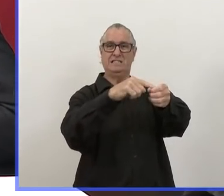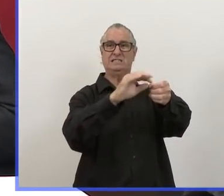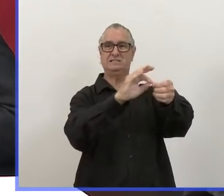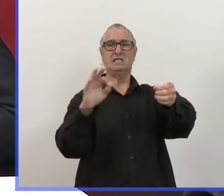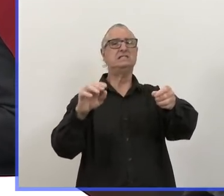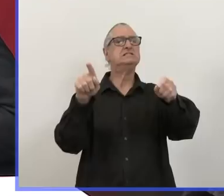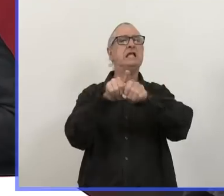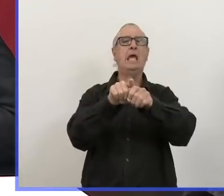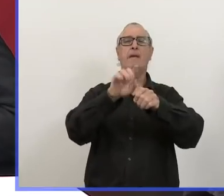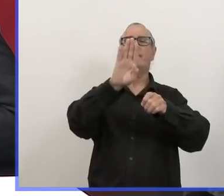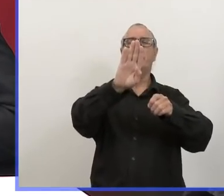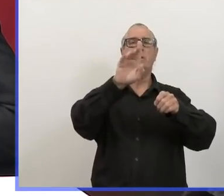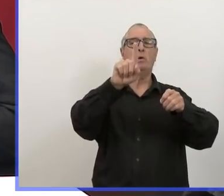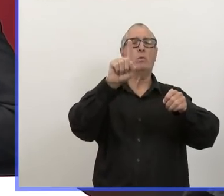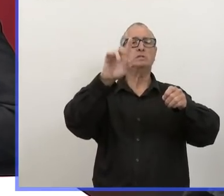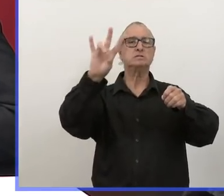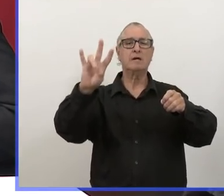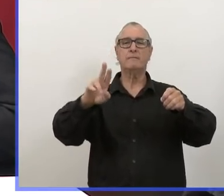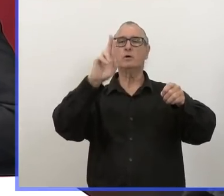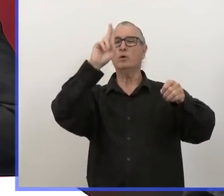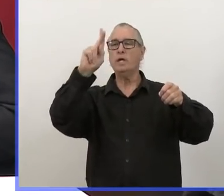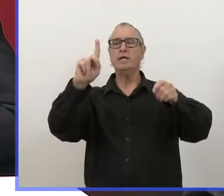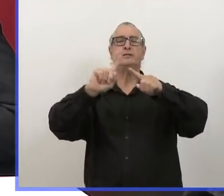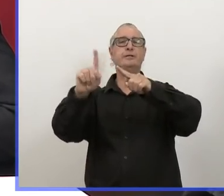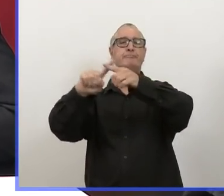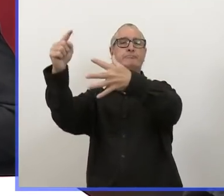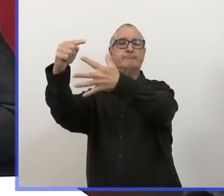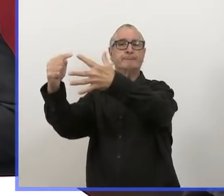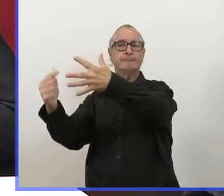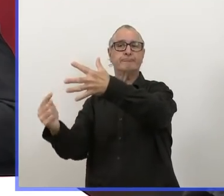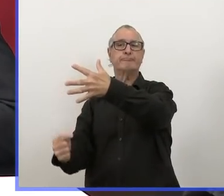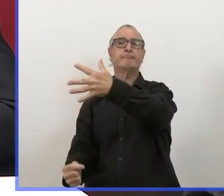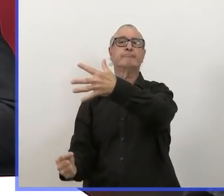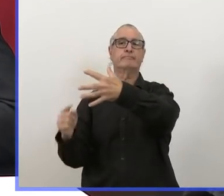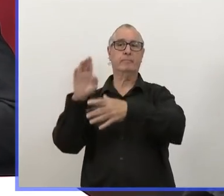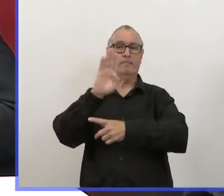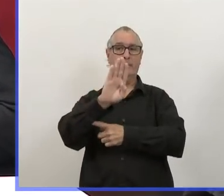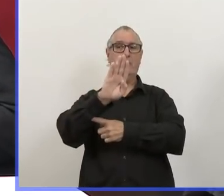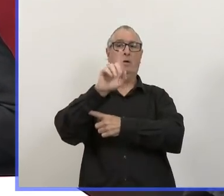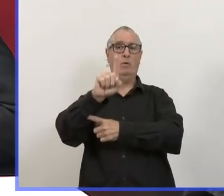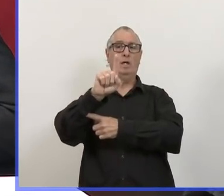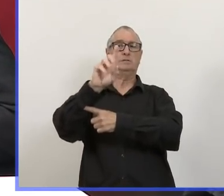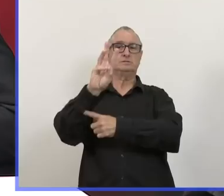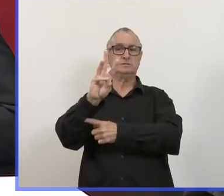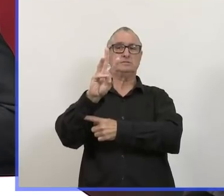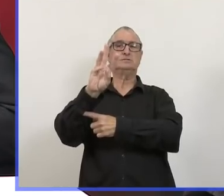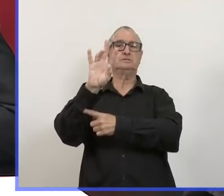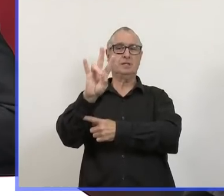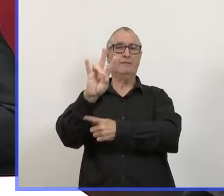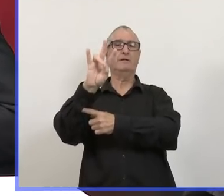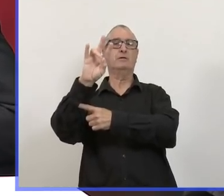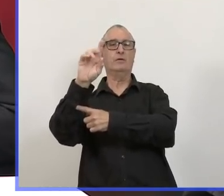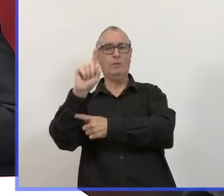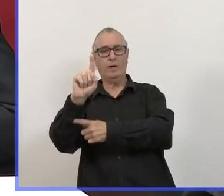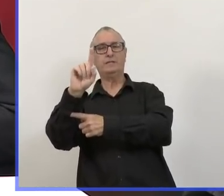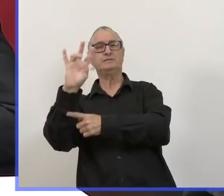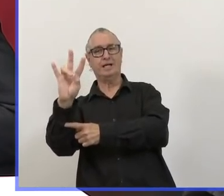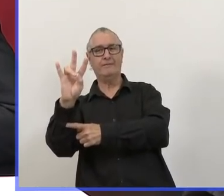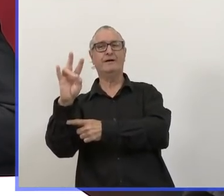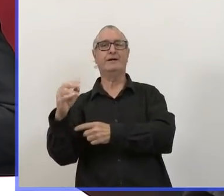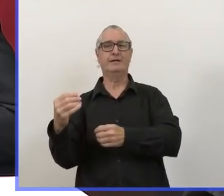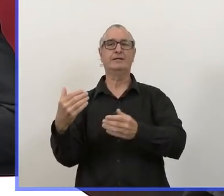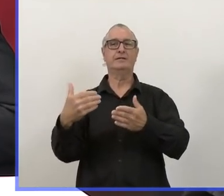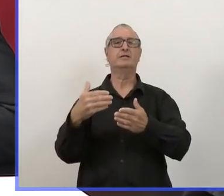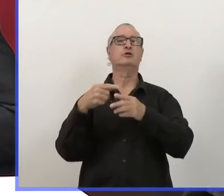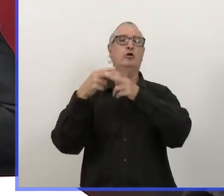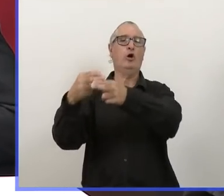the B16172 variant, which is called the Delta variant, which was also called the Indian variant as well. It first originated